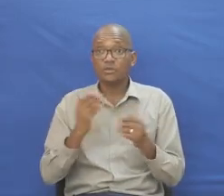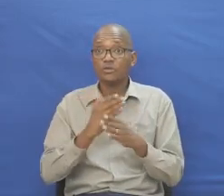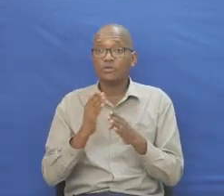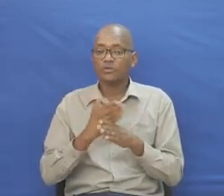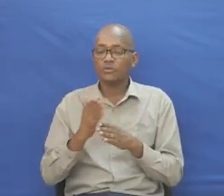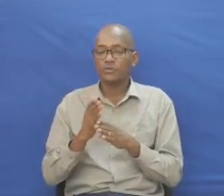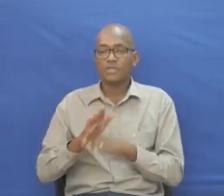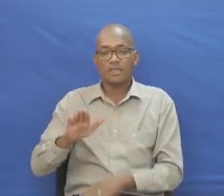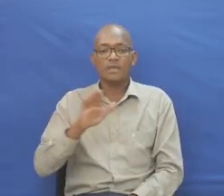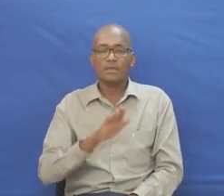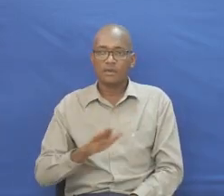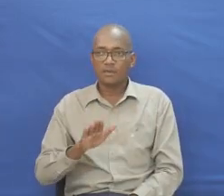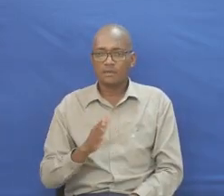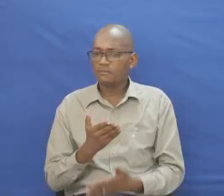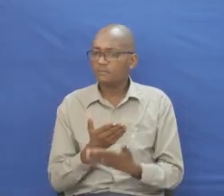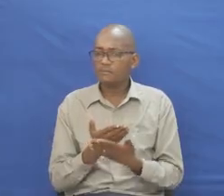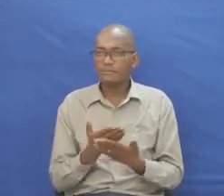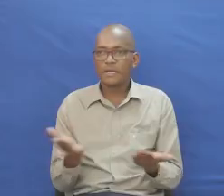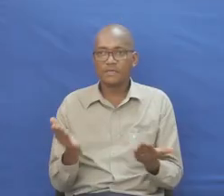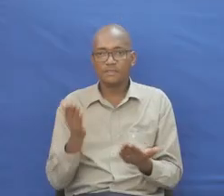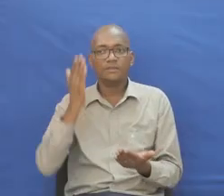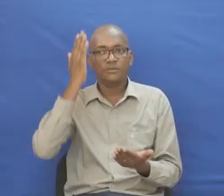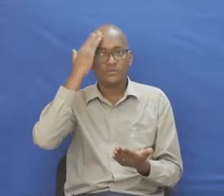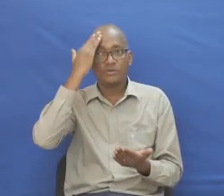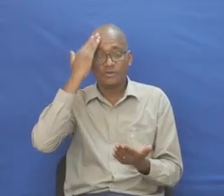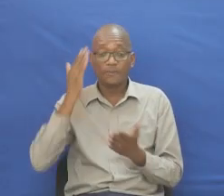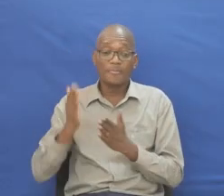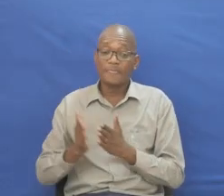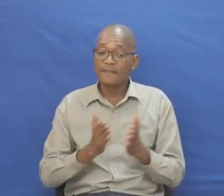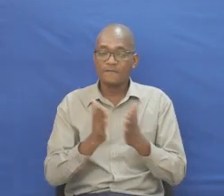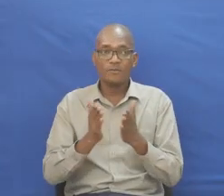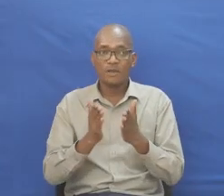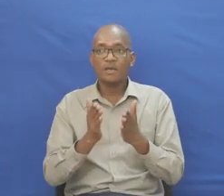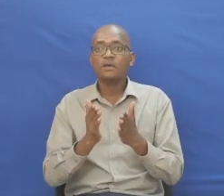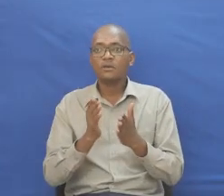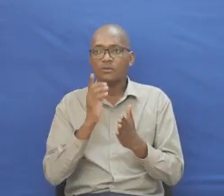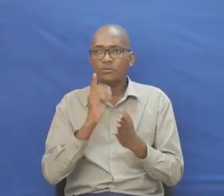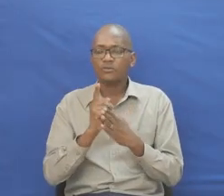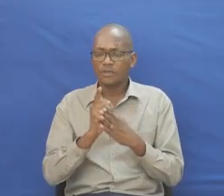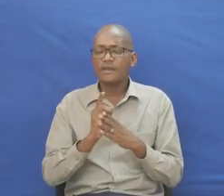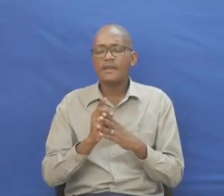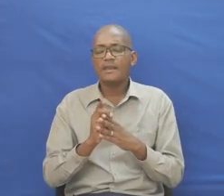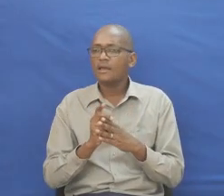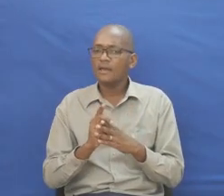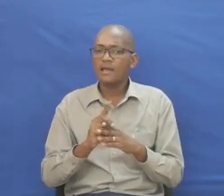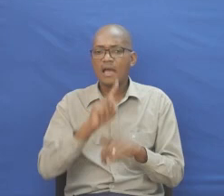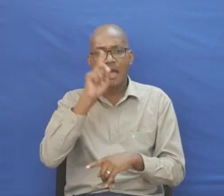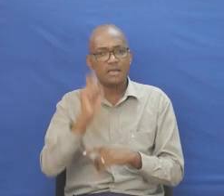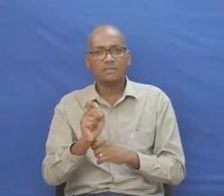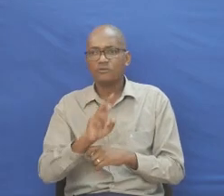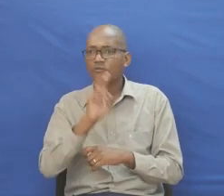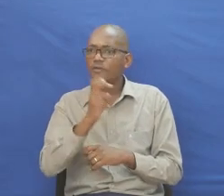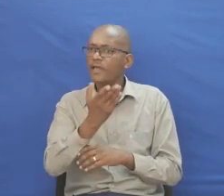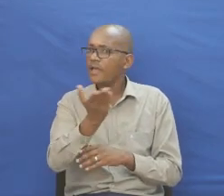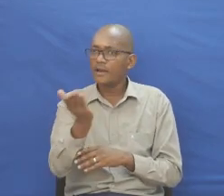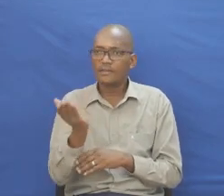you are supposing to use area, but sometimes, as you know, the format of the formula, you can be asked to find